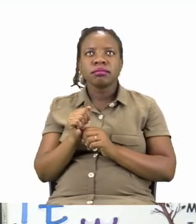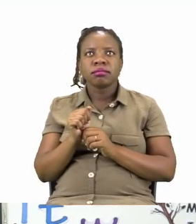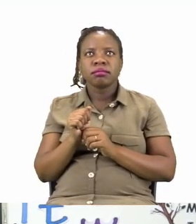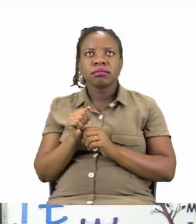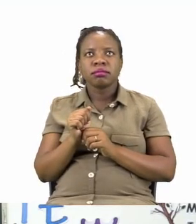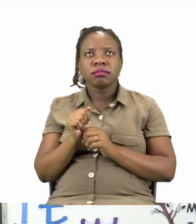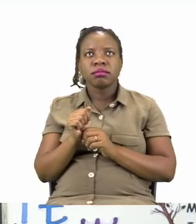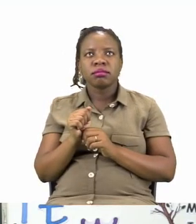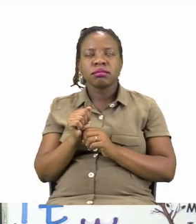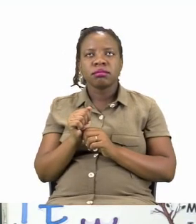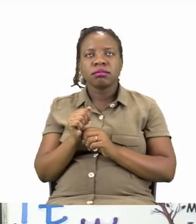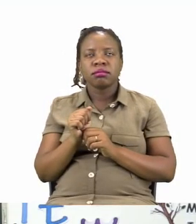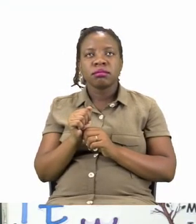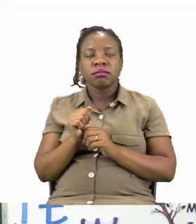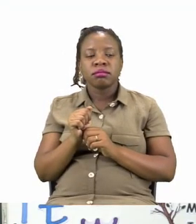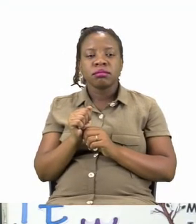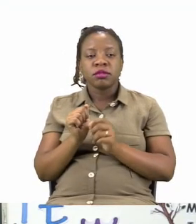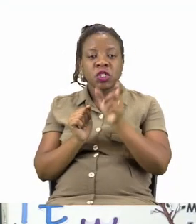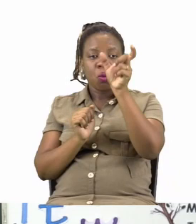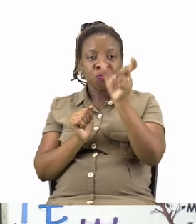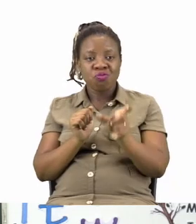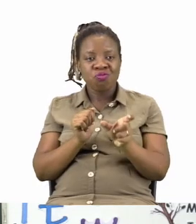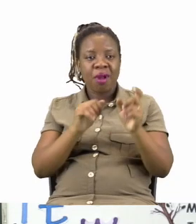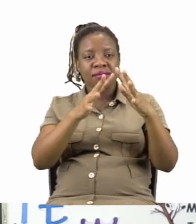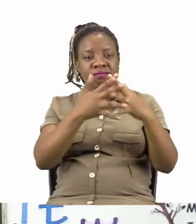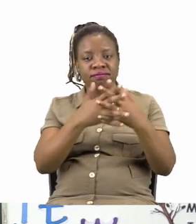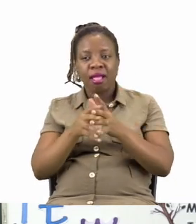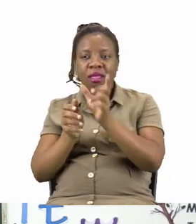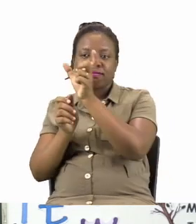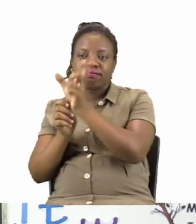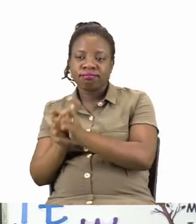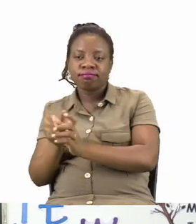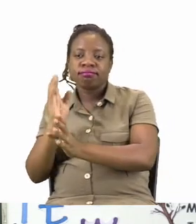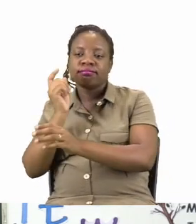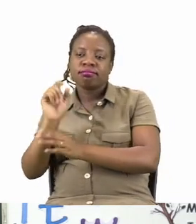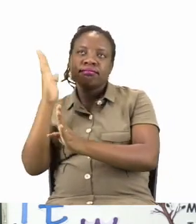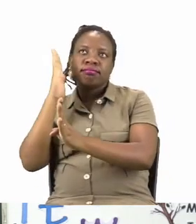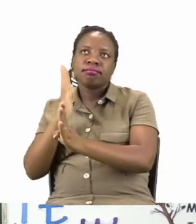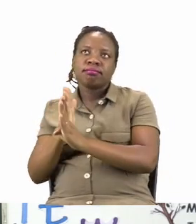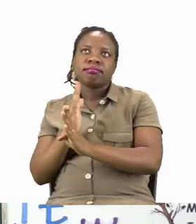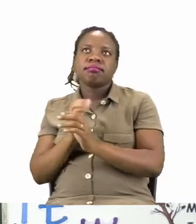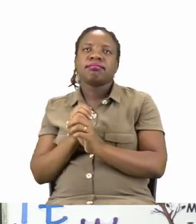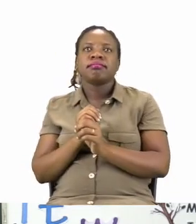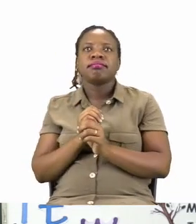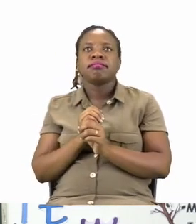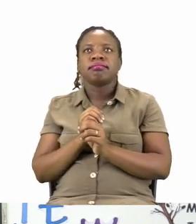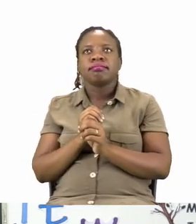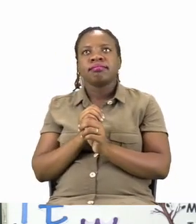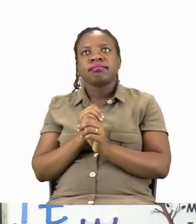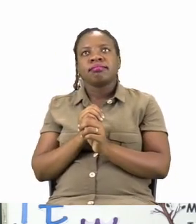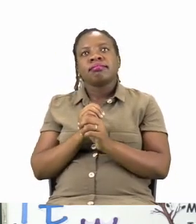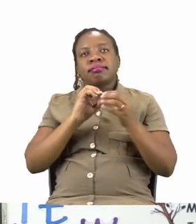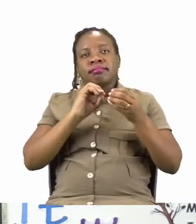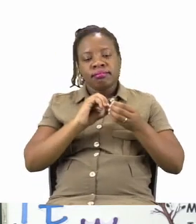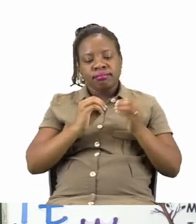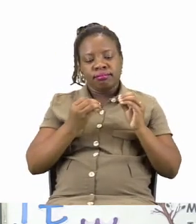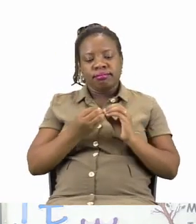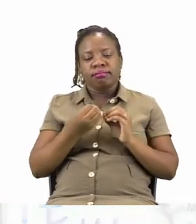in the spaces provided. Now let's quickly go back to the booklet and have a look at number